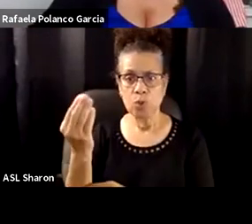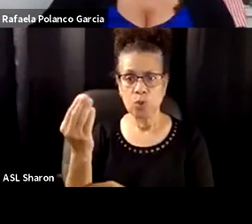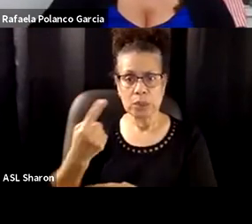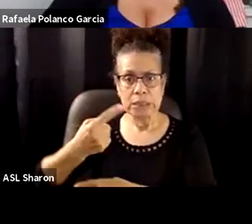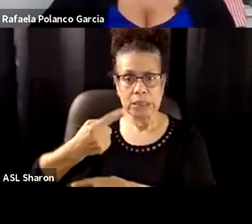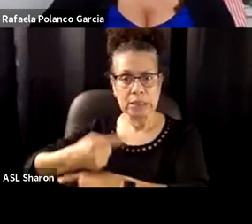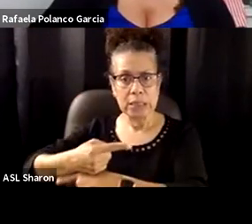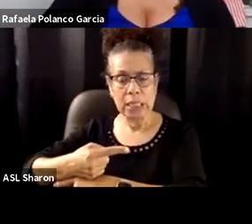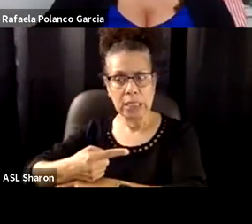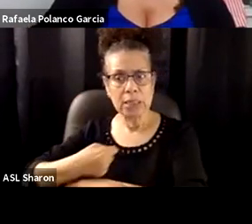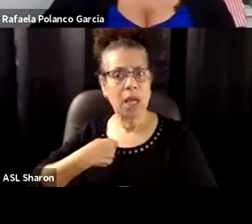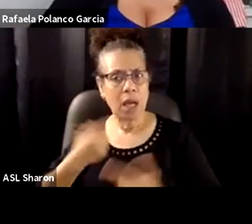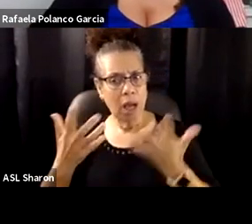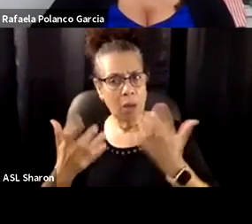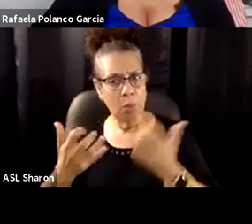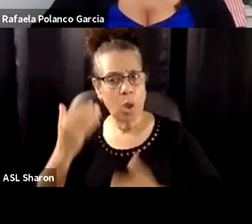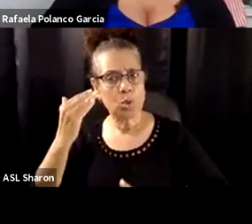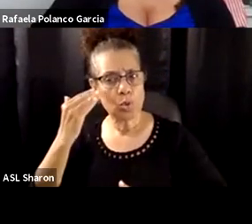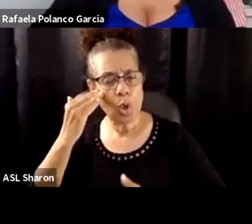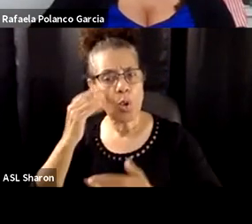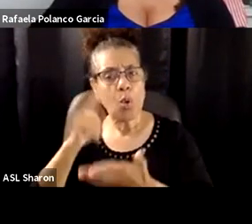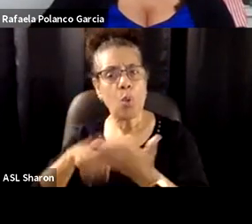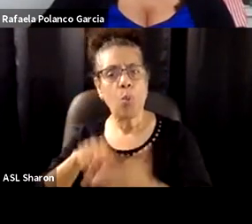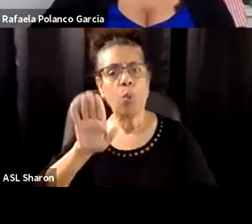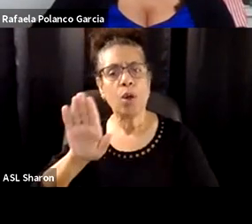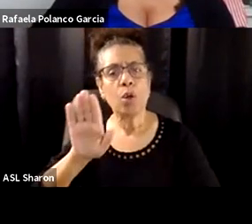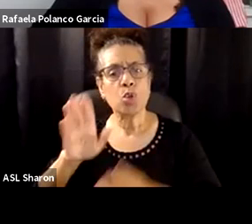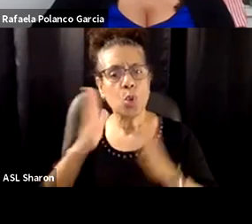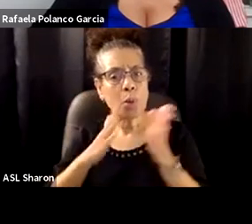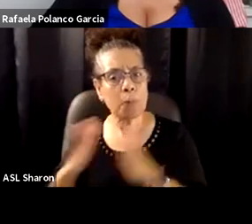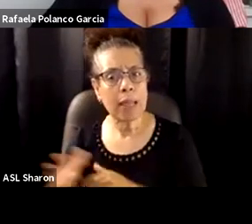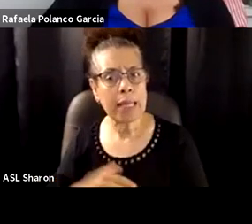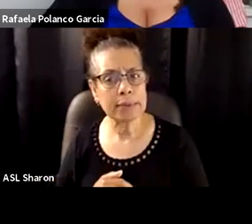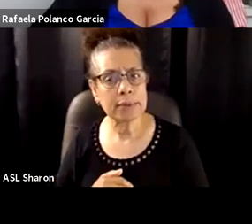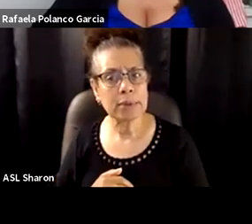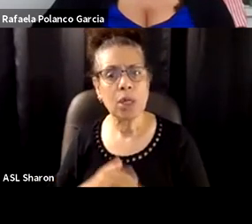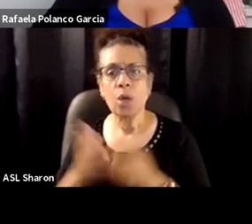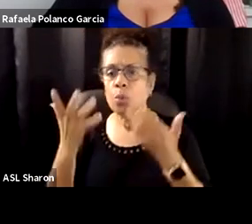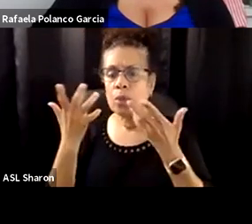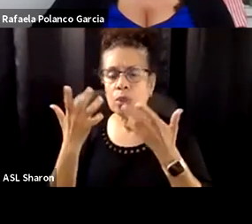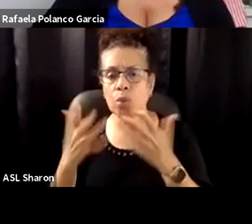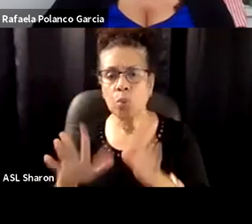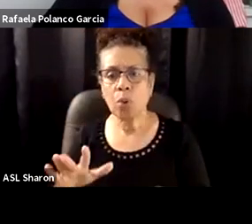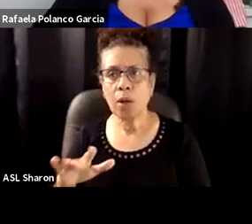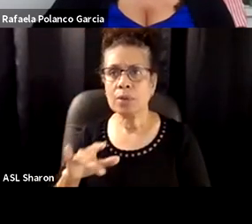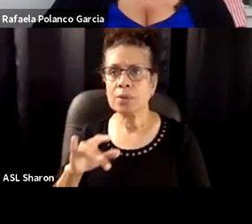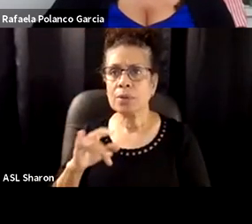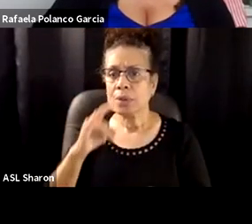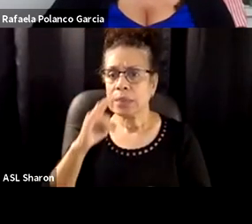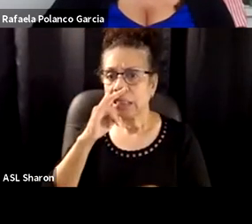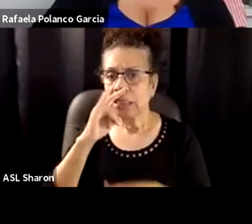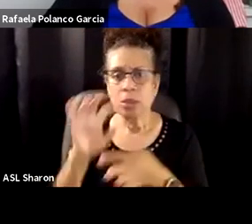would like to know what is good what is the plan so the kid is not disconnected from the academic program